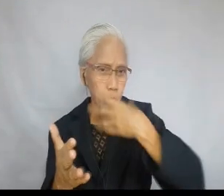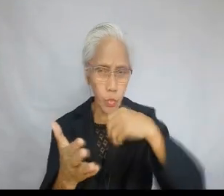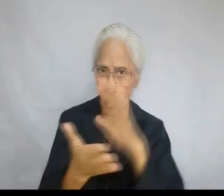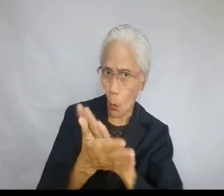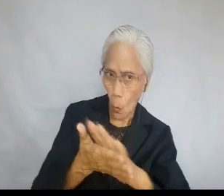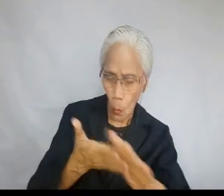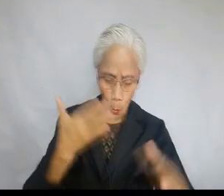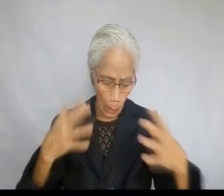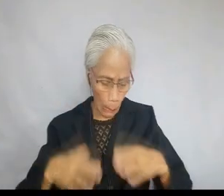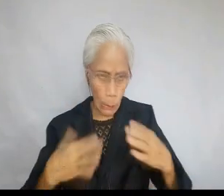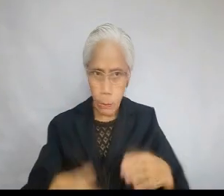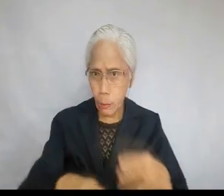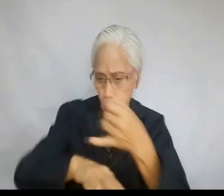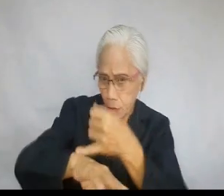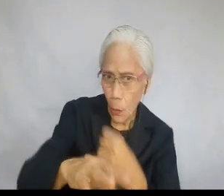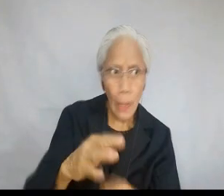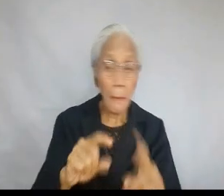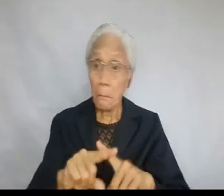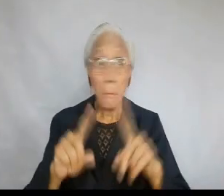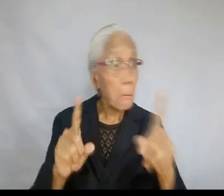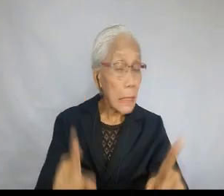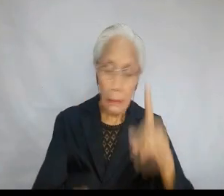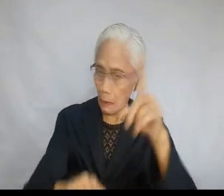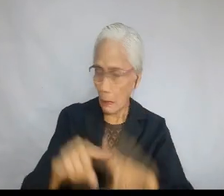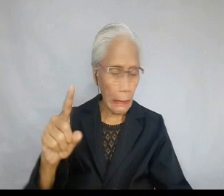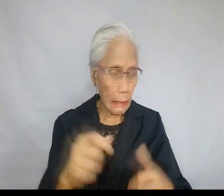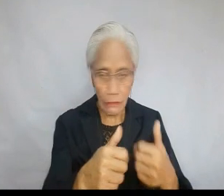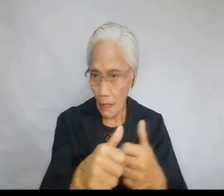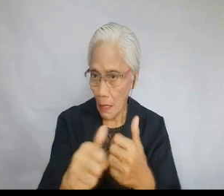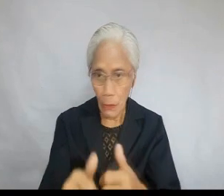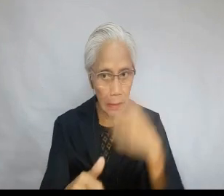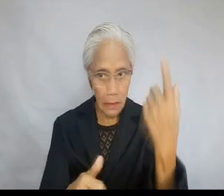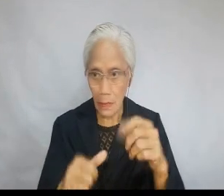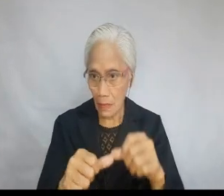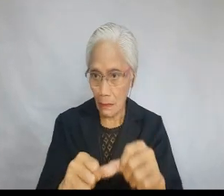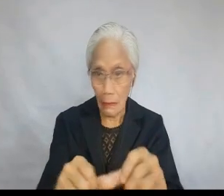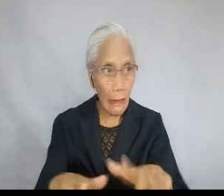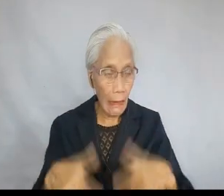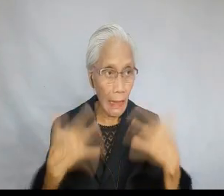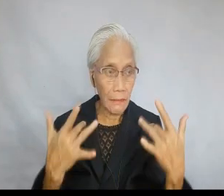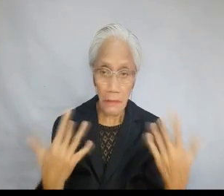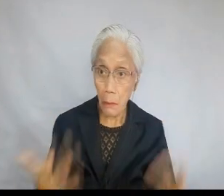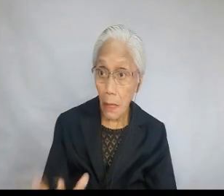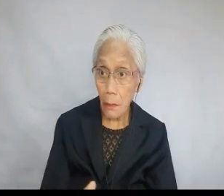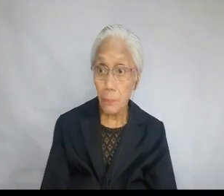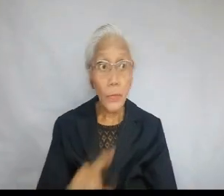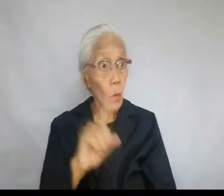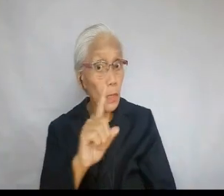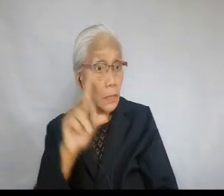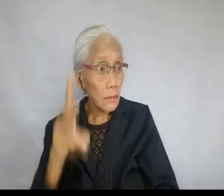clothing, but in the end, it can't follow us to the afterlife. The third wife represents